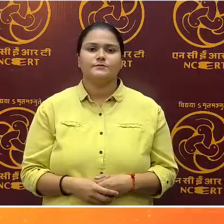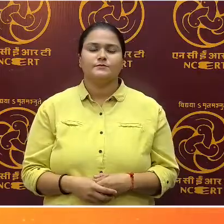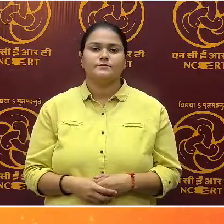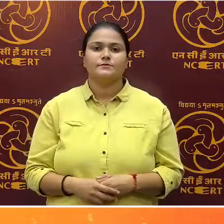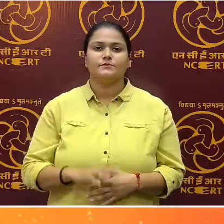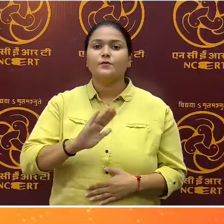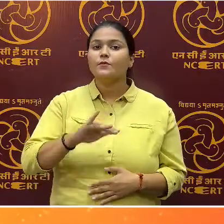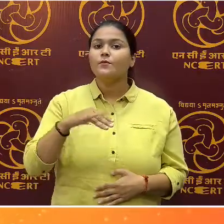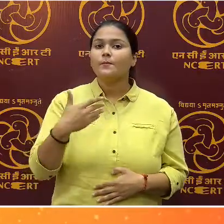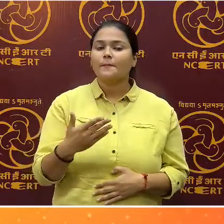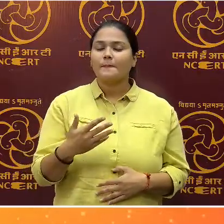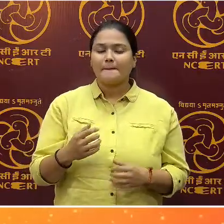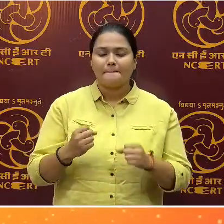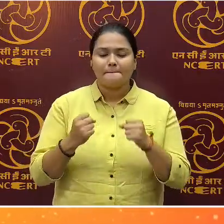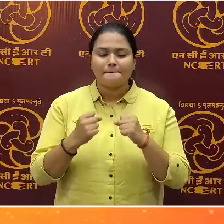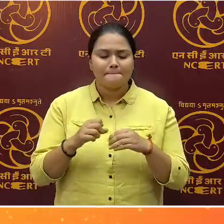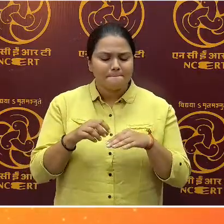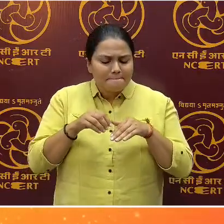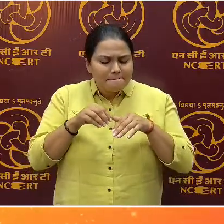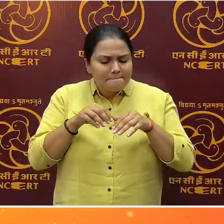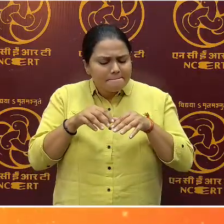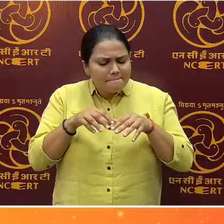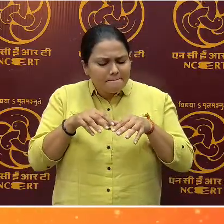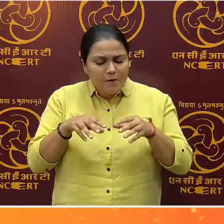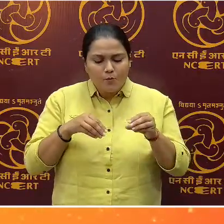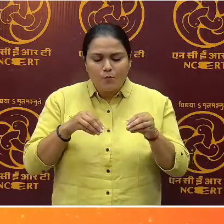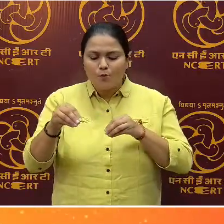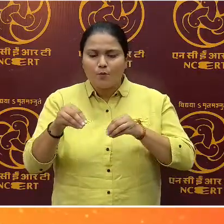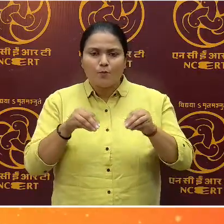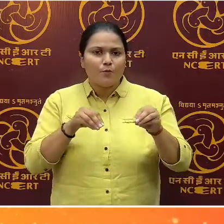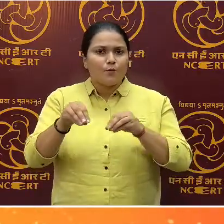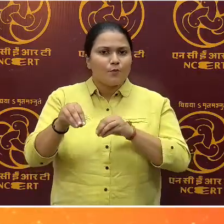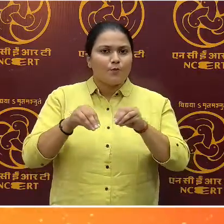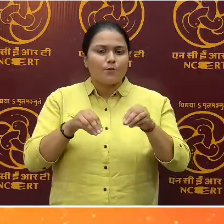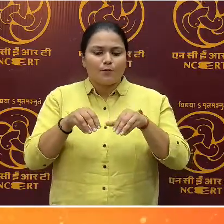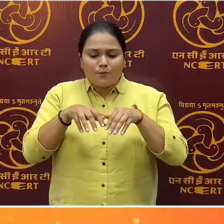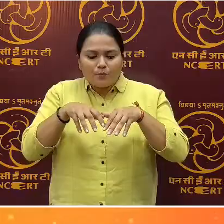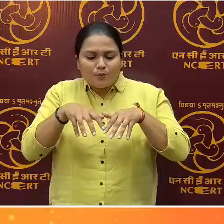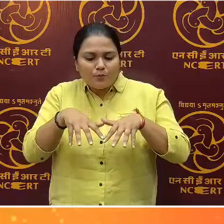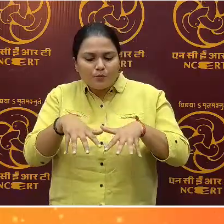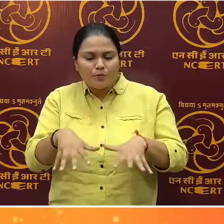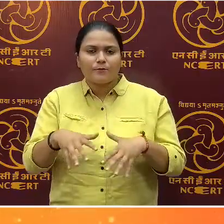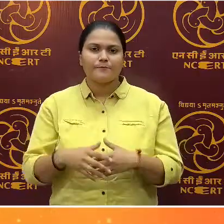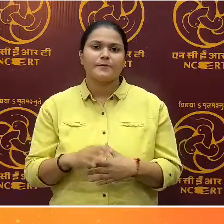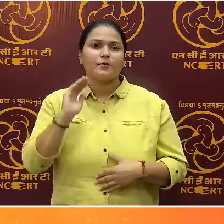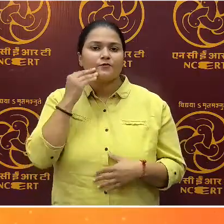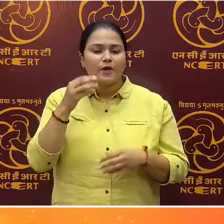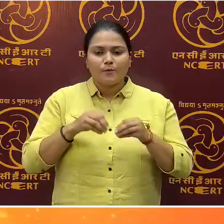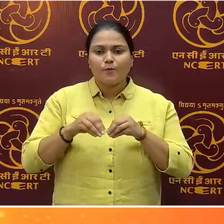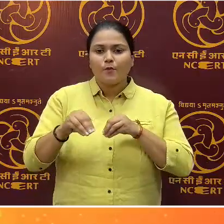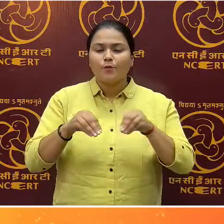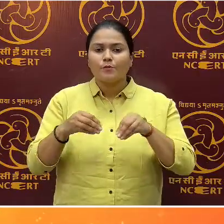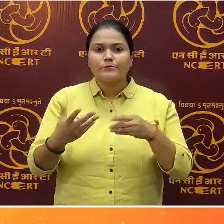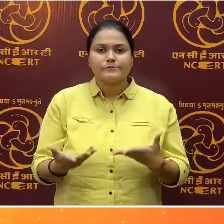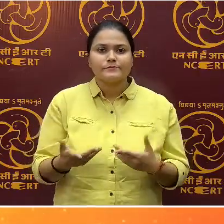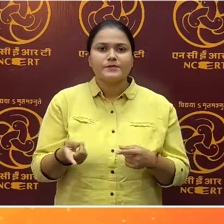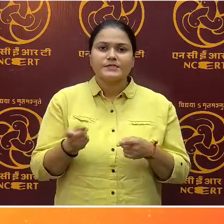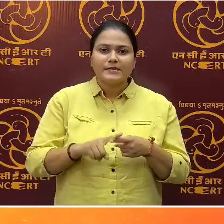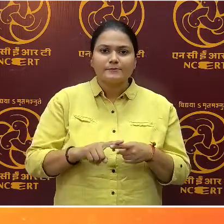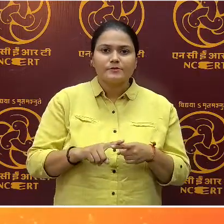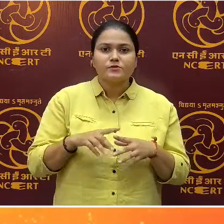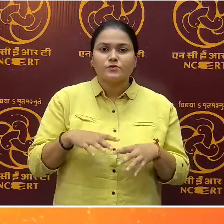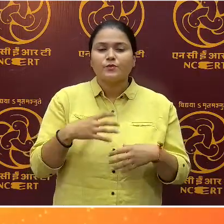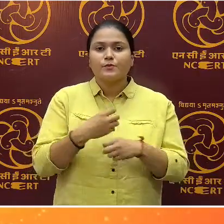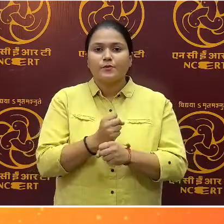After gaining the energy, they start to move. Okay. When they move, so they